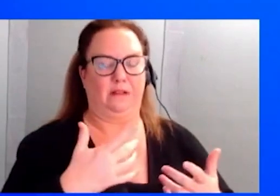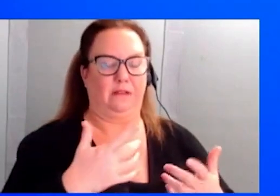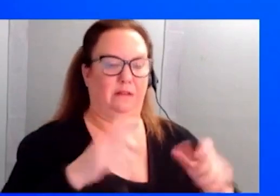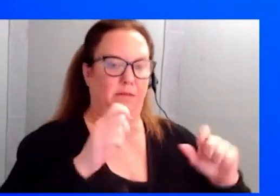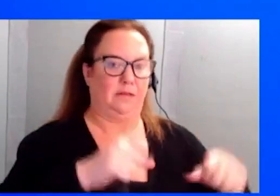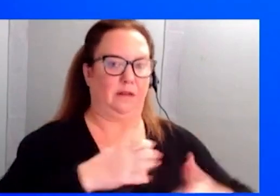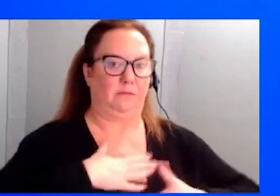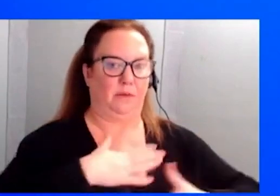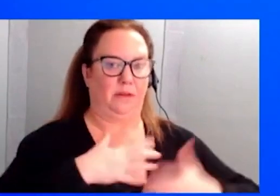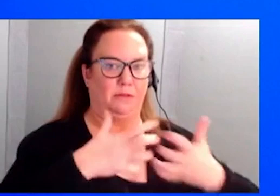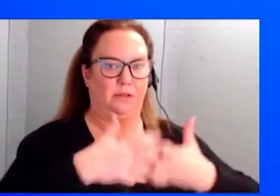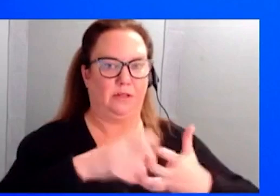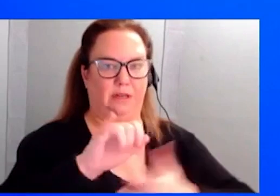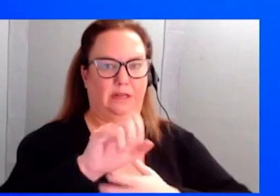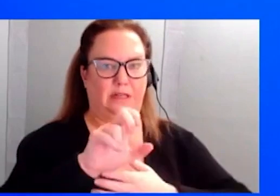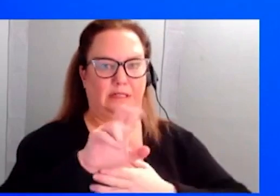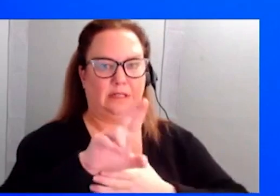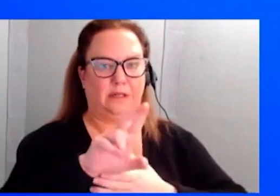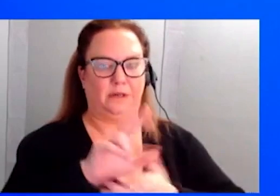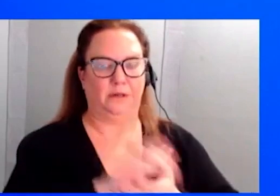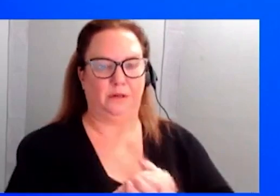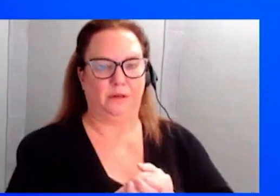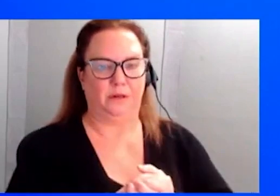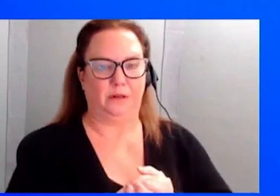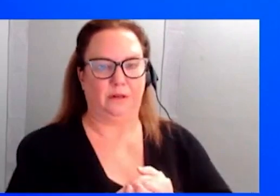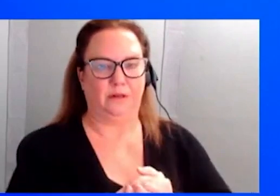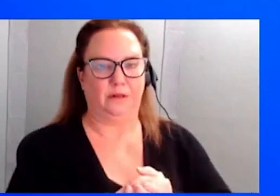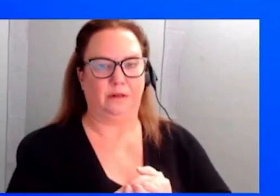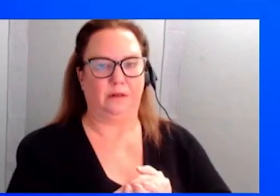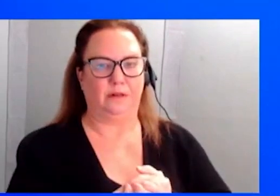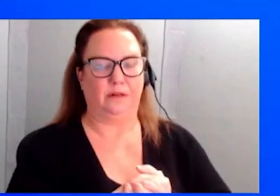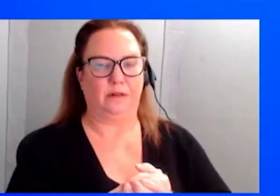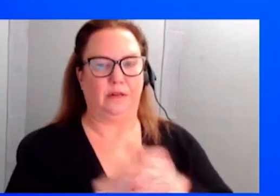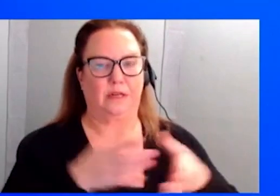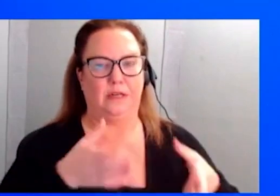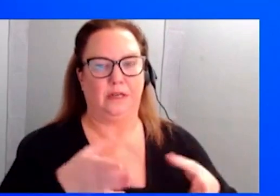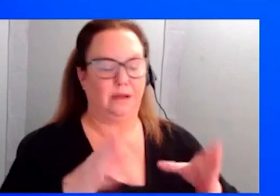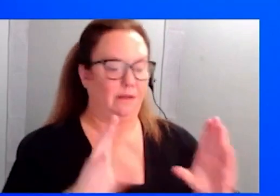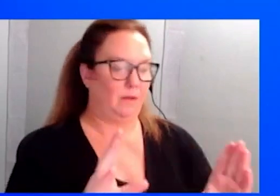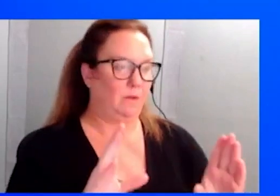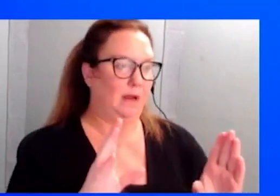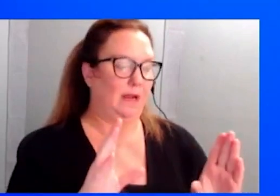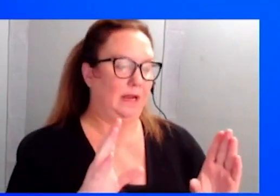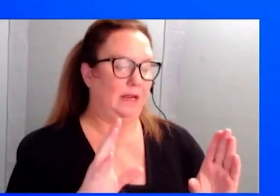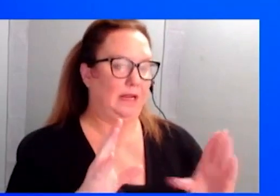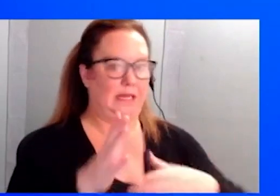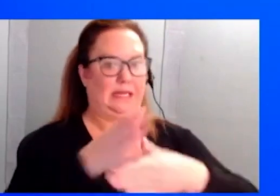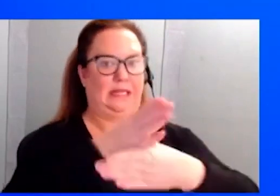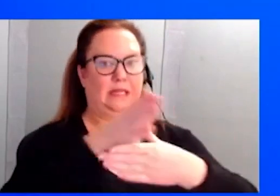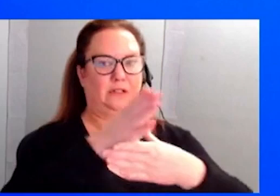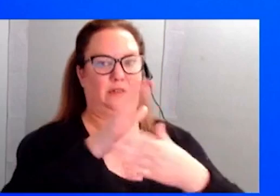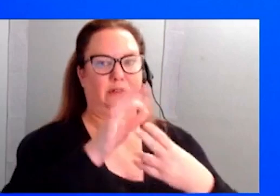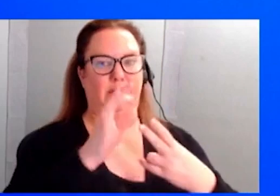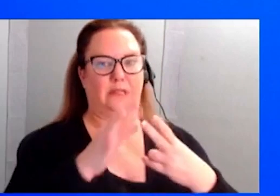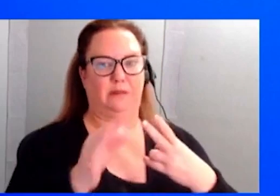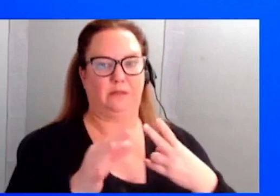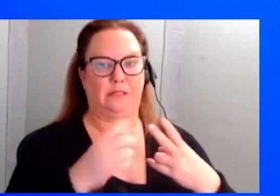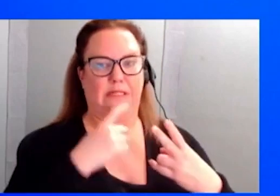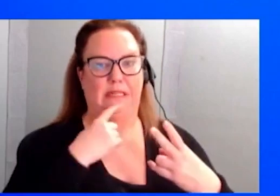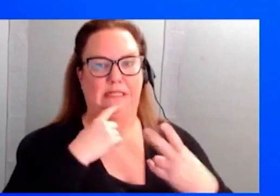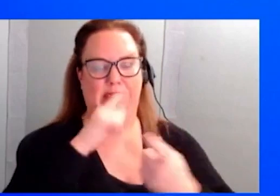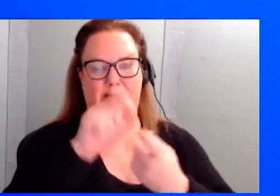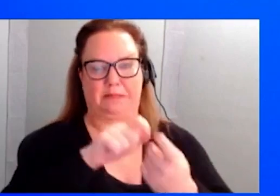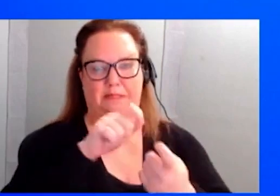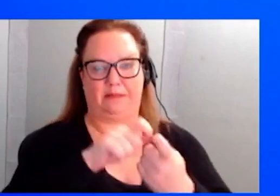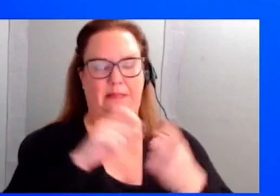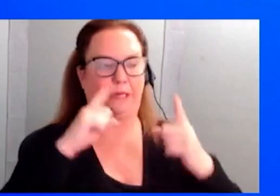in the ICU and never come off. And so the way that they shared these options, and I say those specifically, the complexity